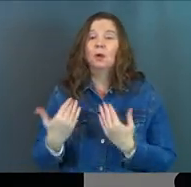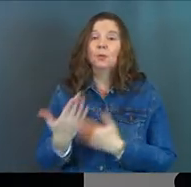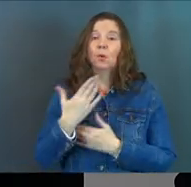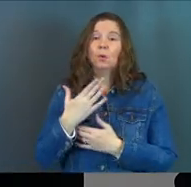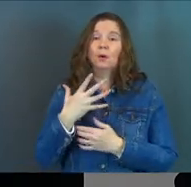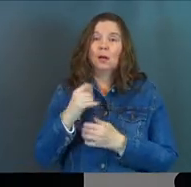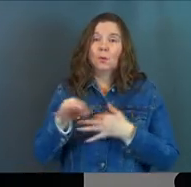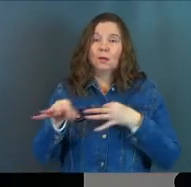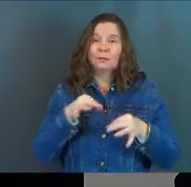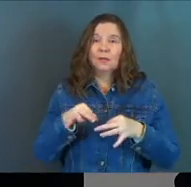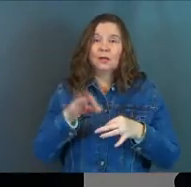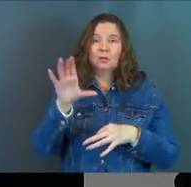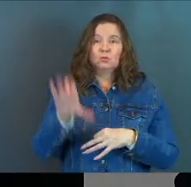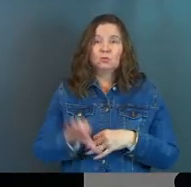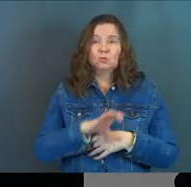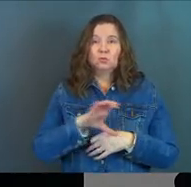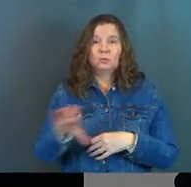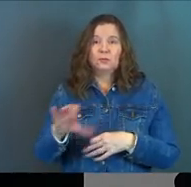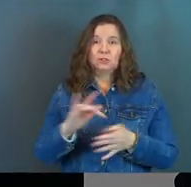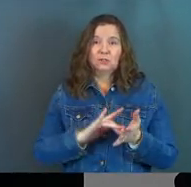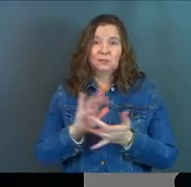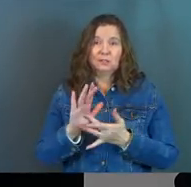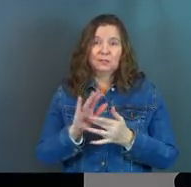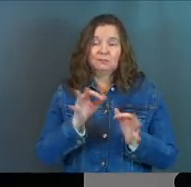by step through the crucifixion of Jesus.